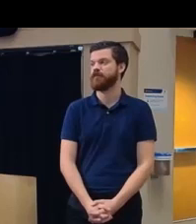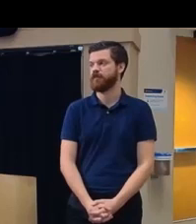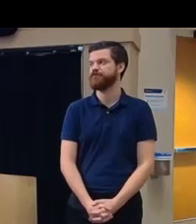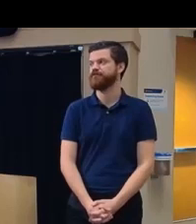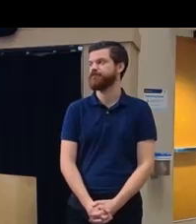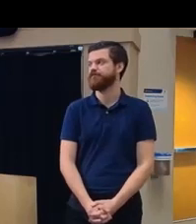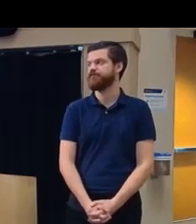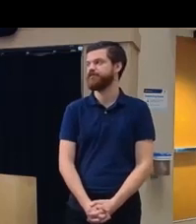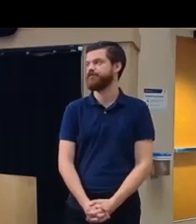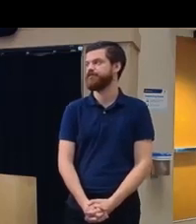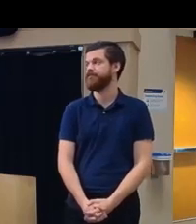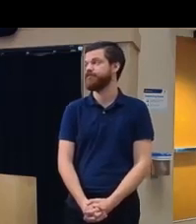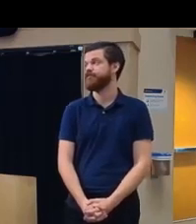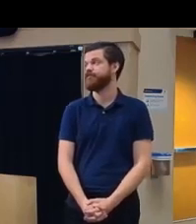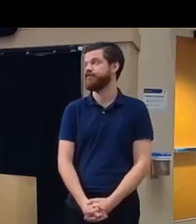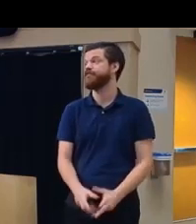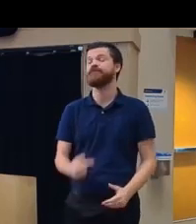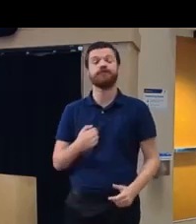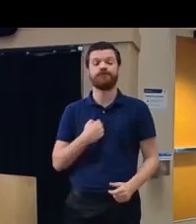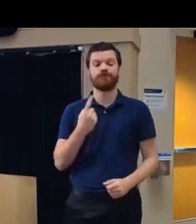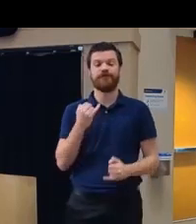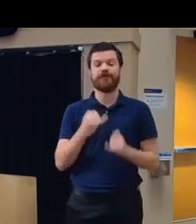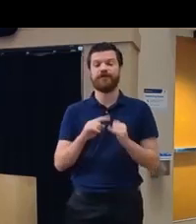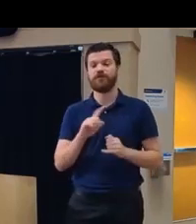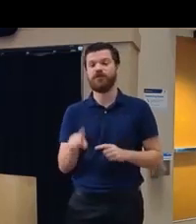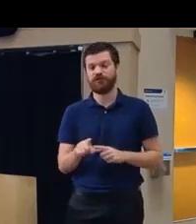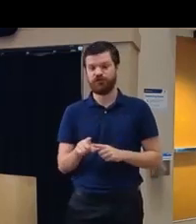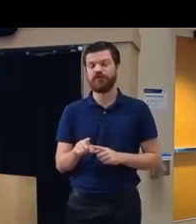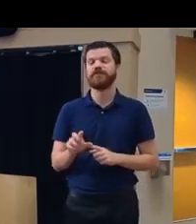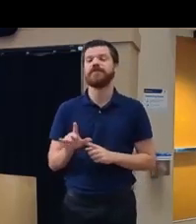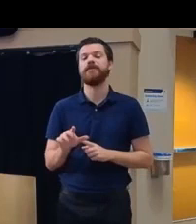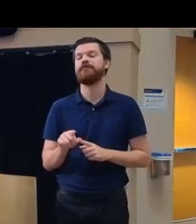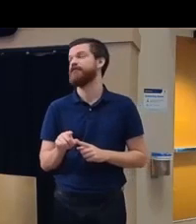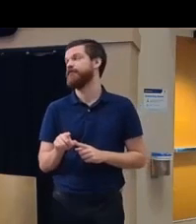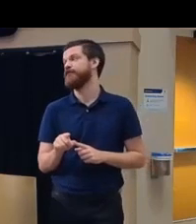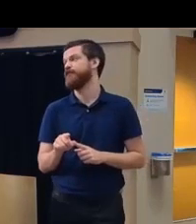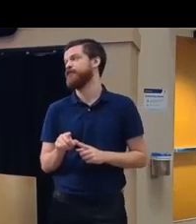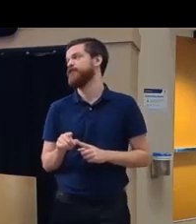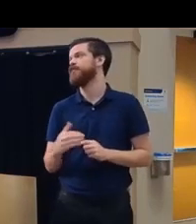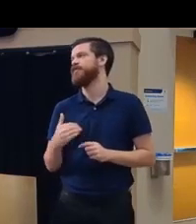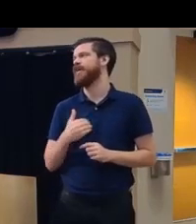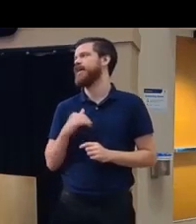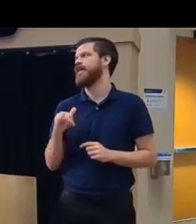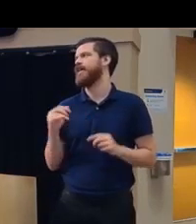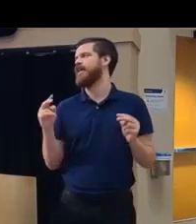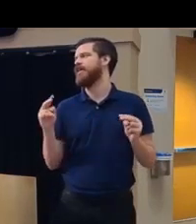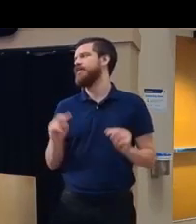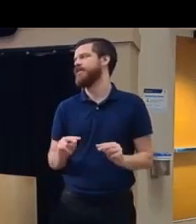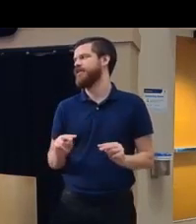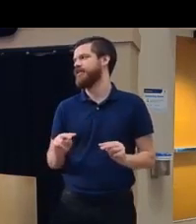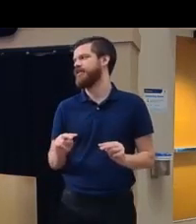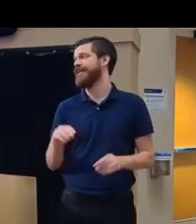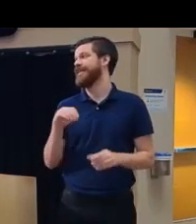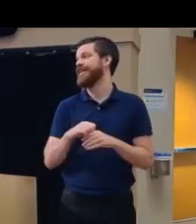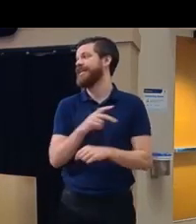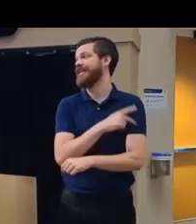Okay. All right. I guess I have one last question, which is, you've had a little bit of a view of at least our